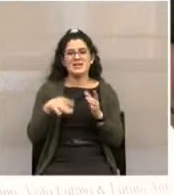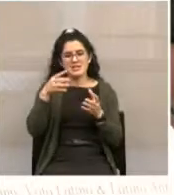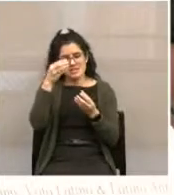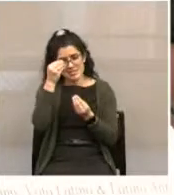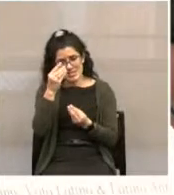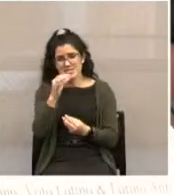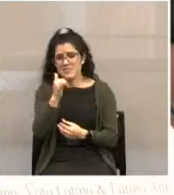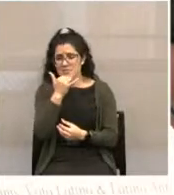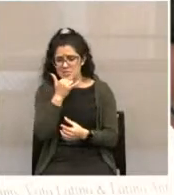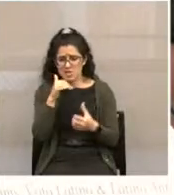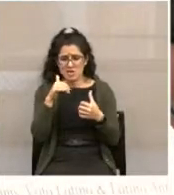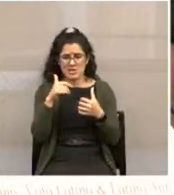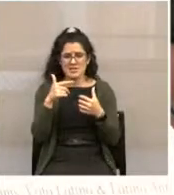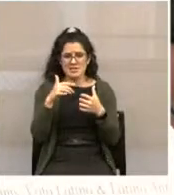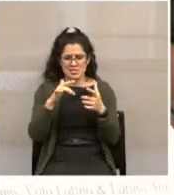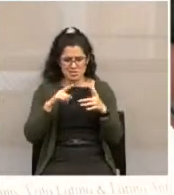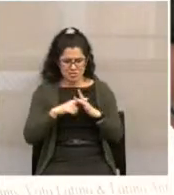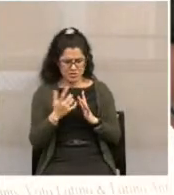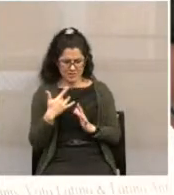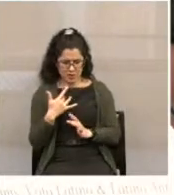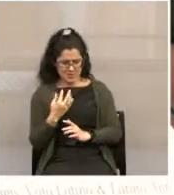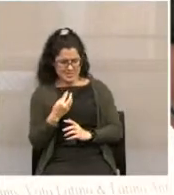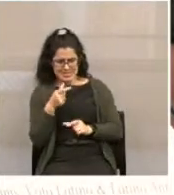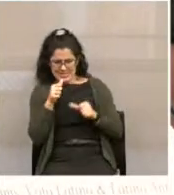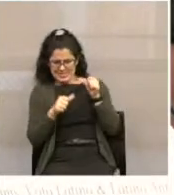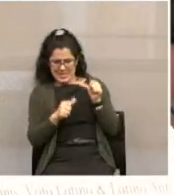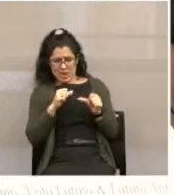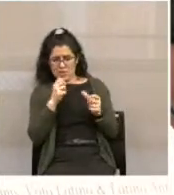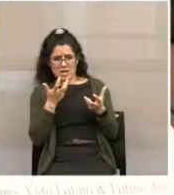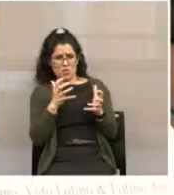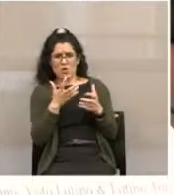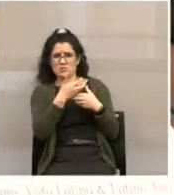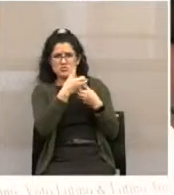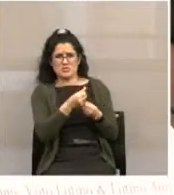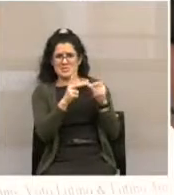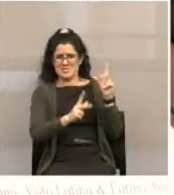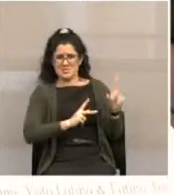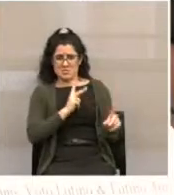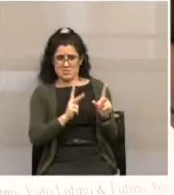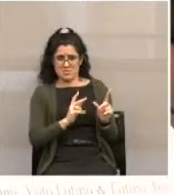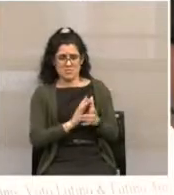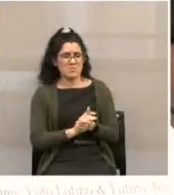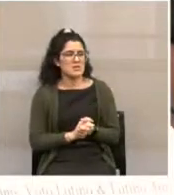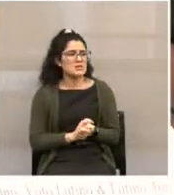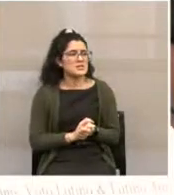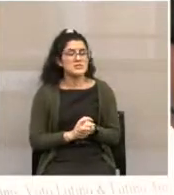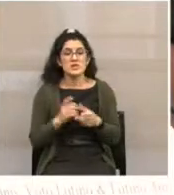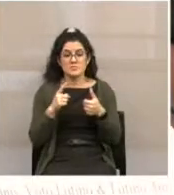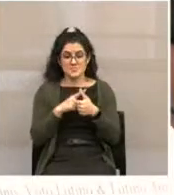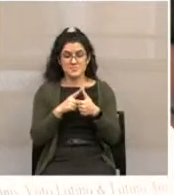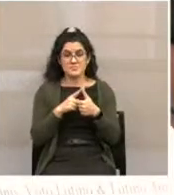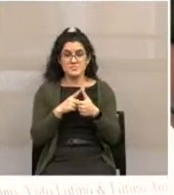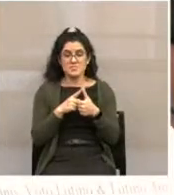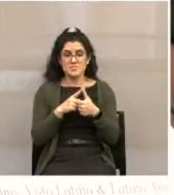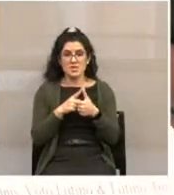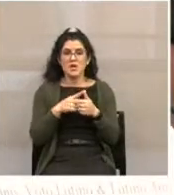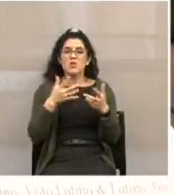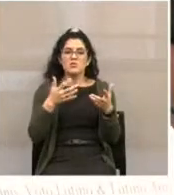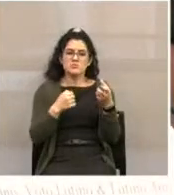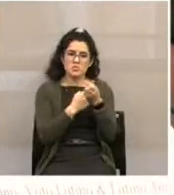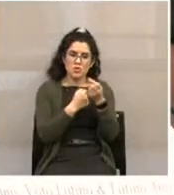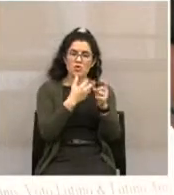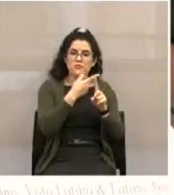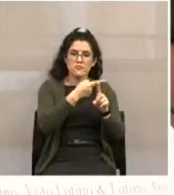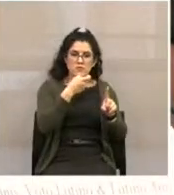Disinformation creates doubt in trusting the system. And so what we need to do is, A, dedicate more resources to monitoring